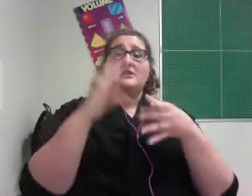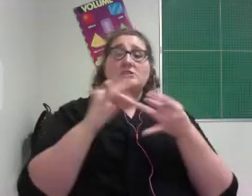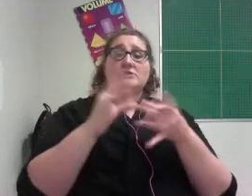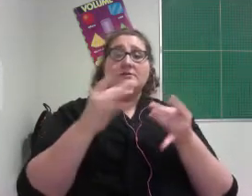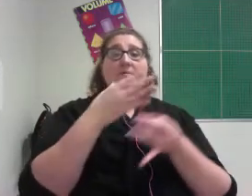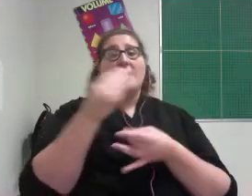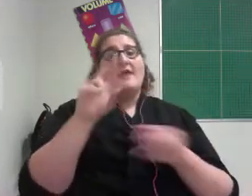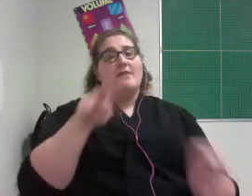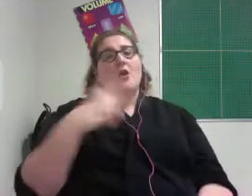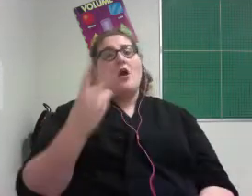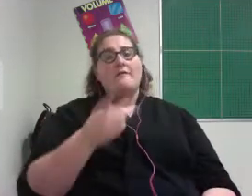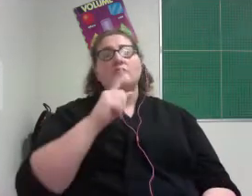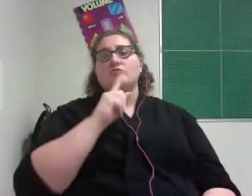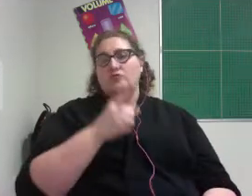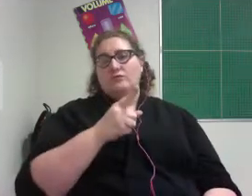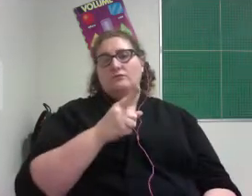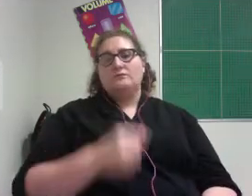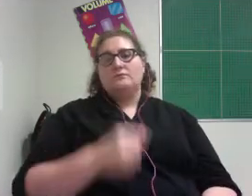Example 2.